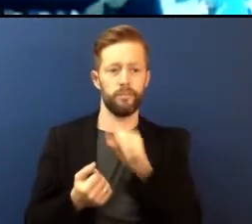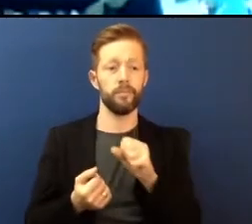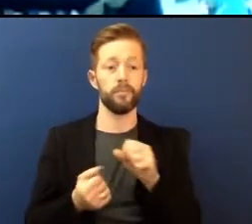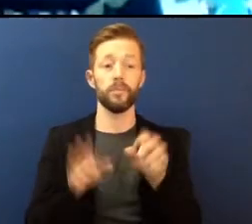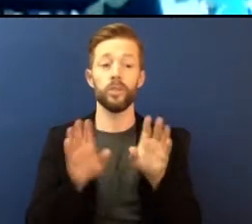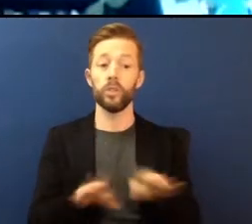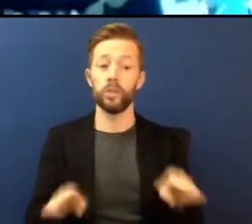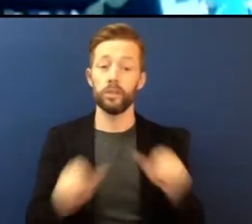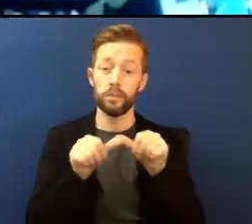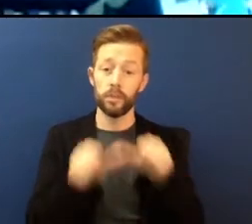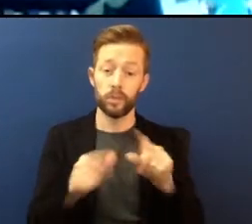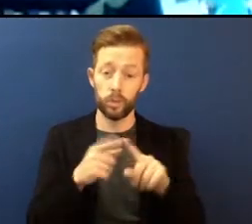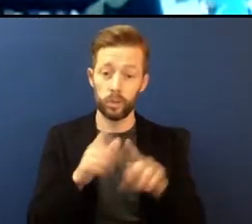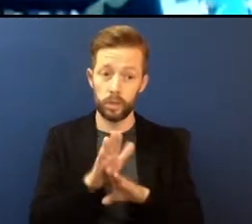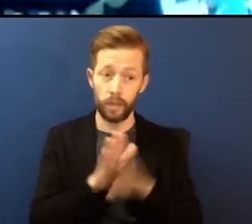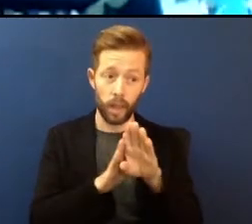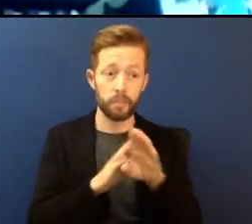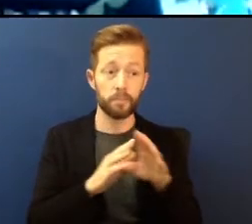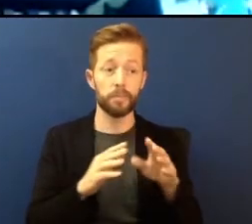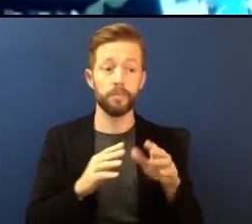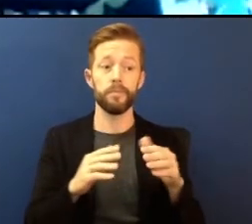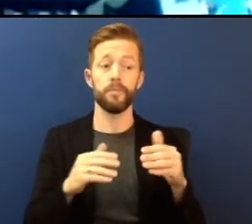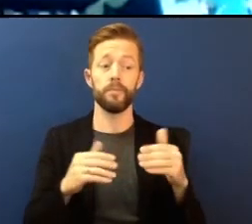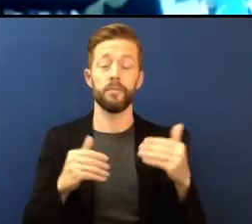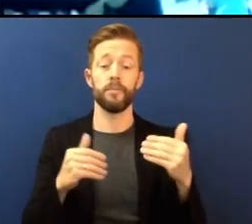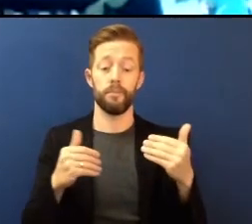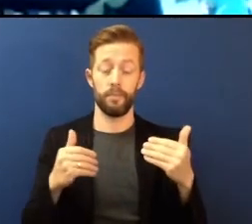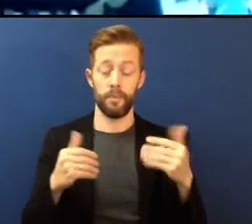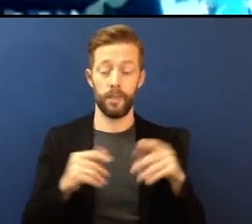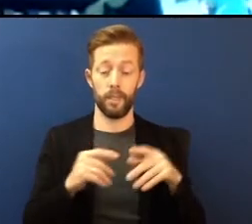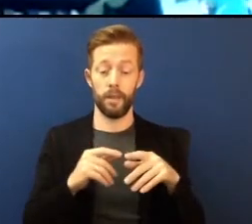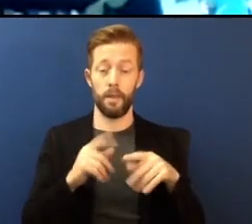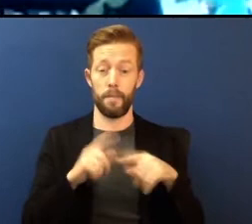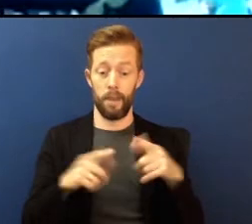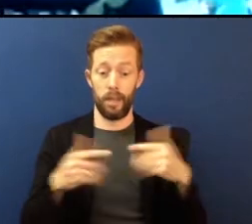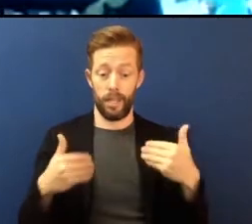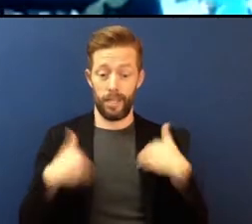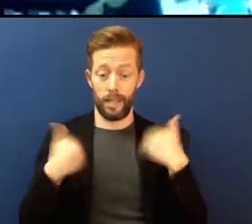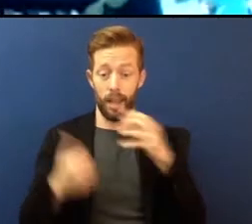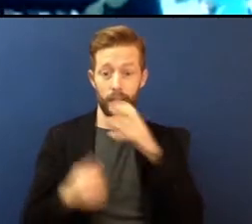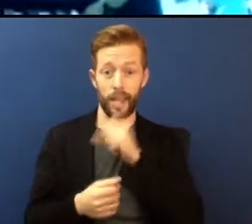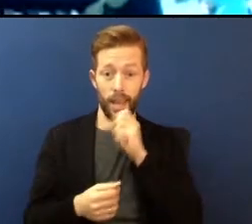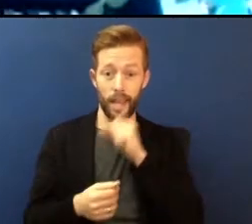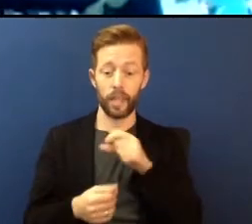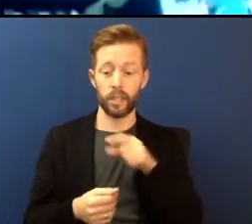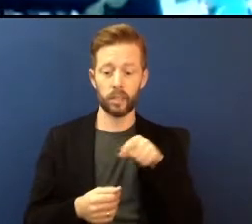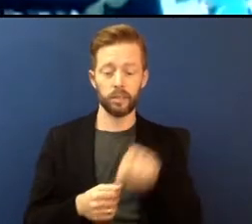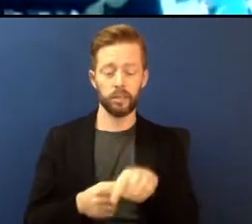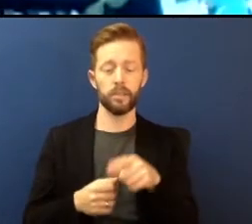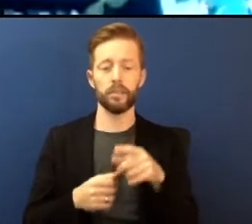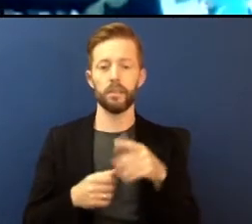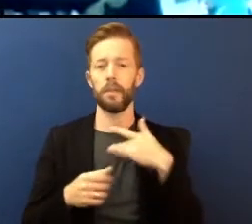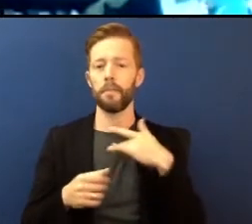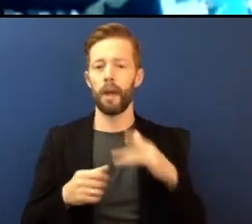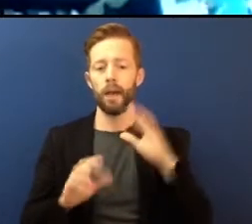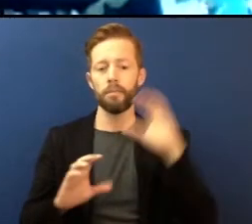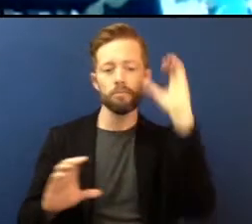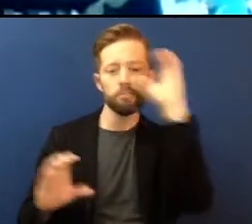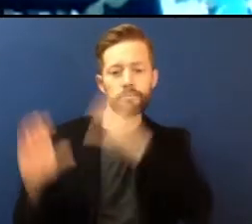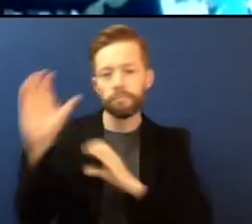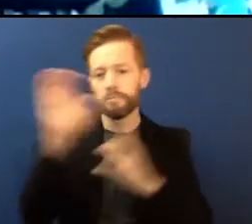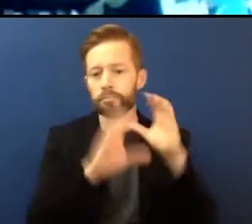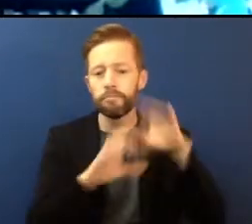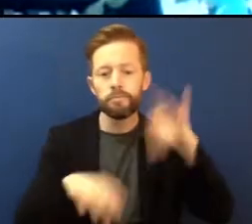as children, continue to develop at the very young ages, they're really sort of very interested in kind